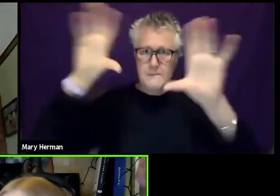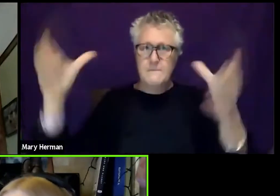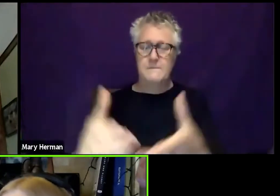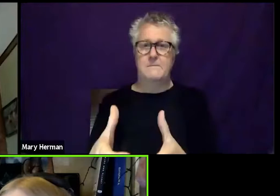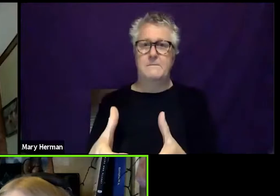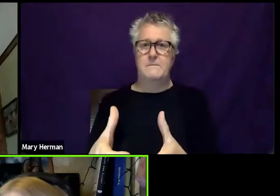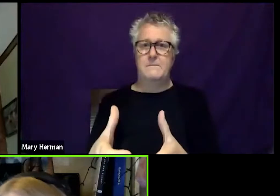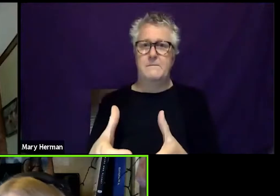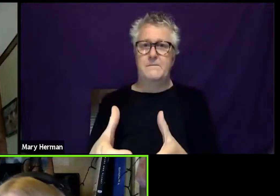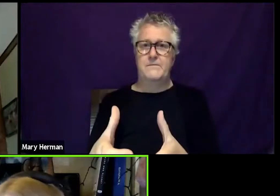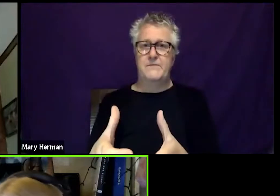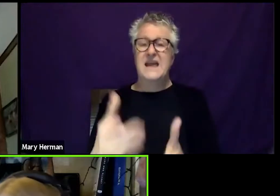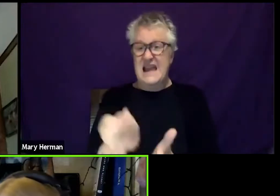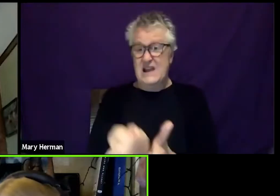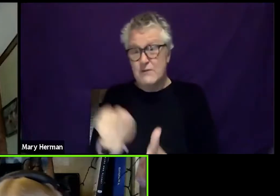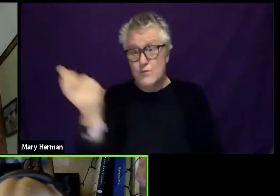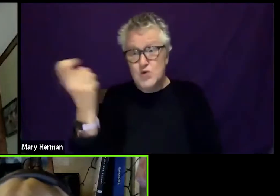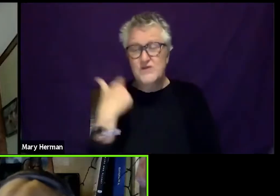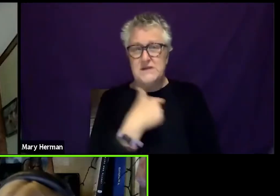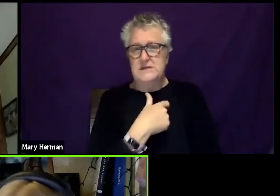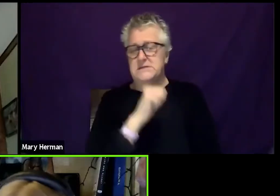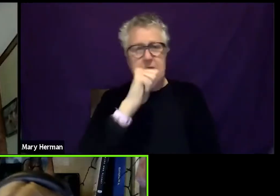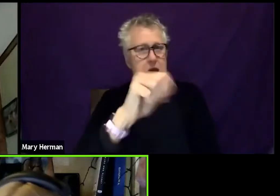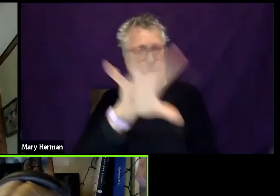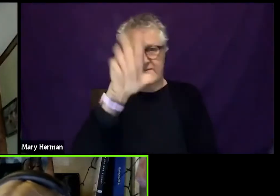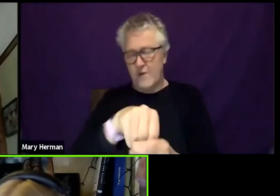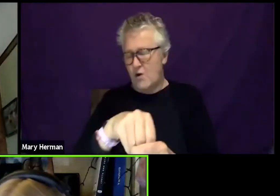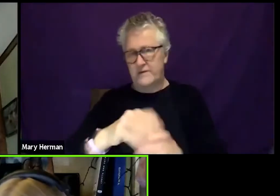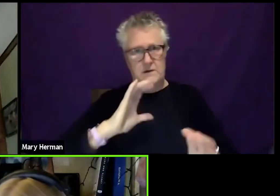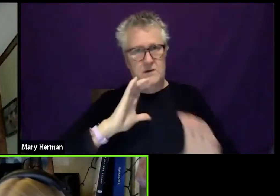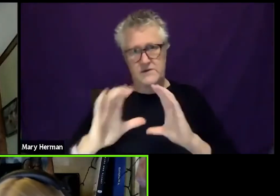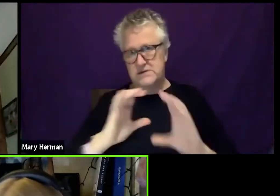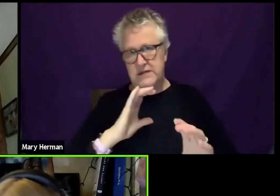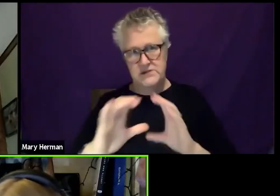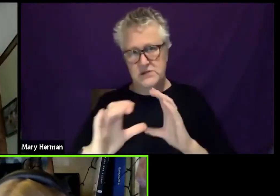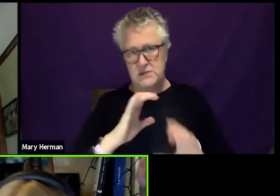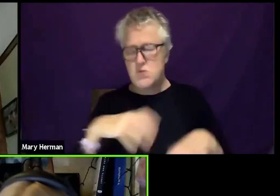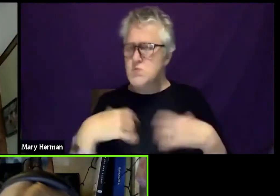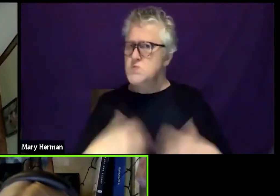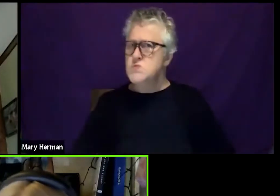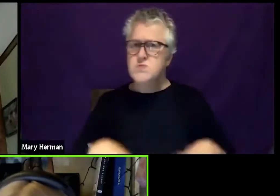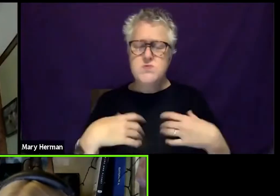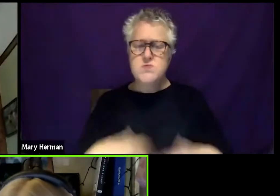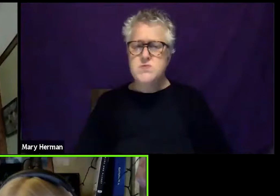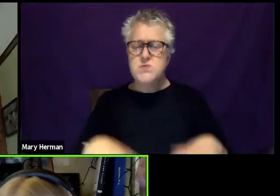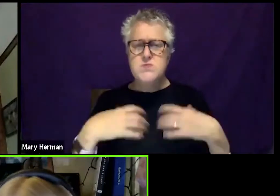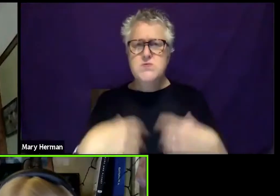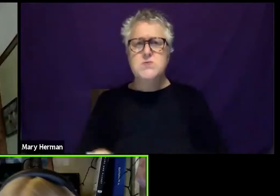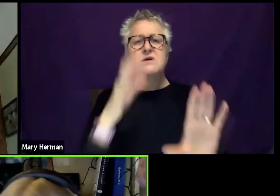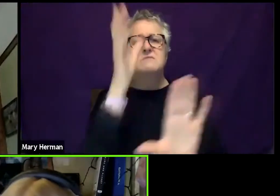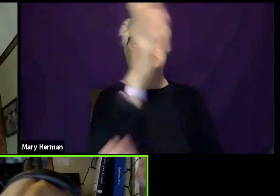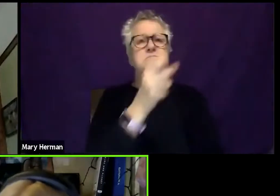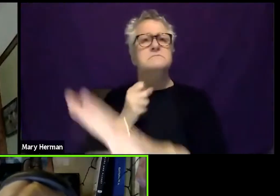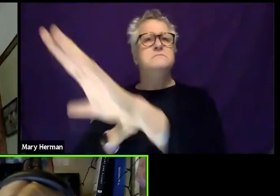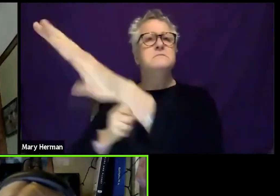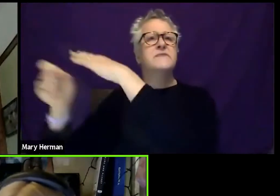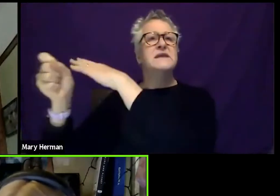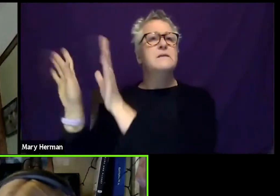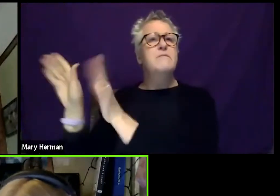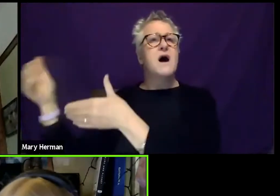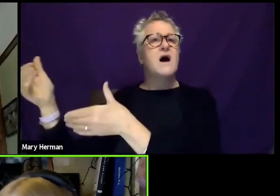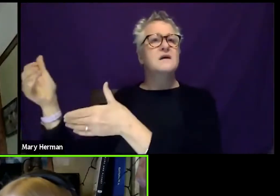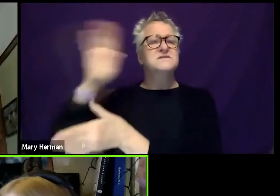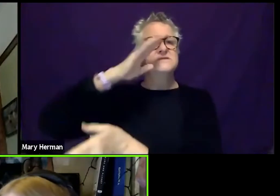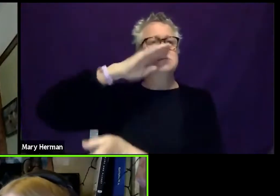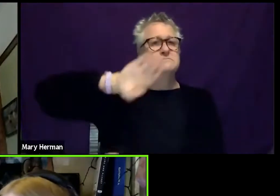conversation, it's very easy to, with the stroke of a pen and a vote, put us in a box and take us out of the